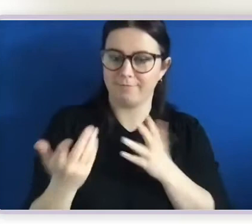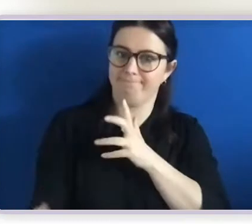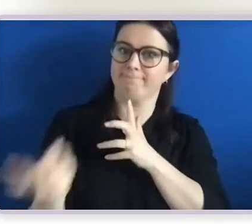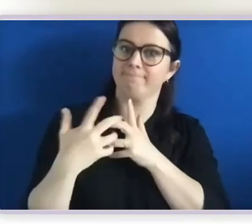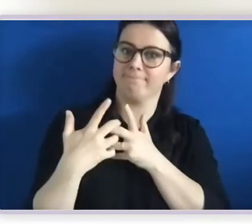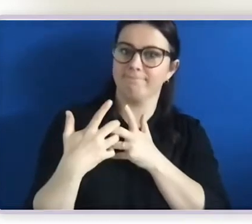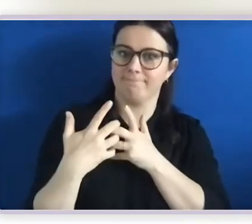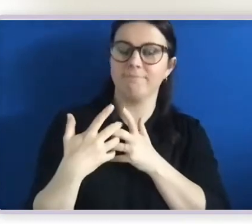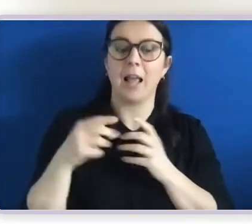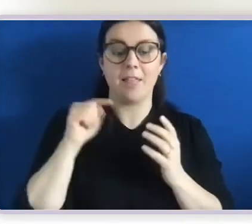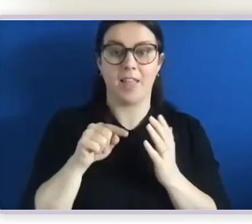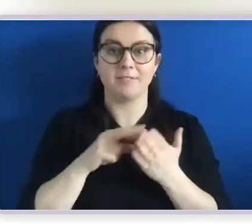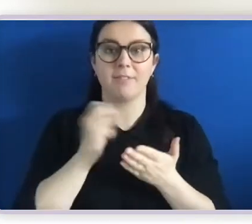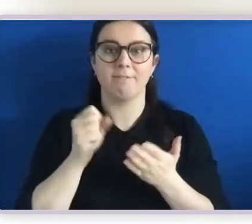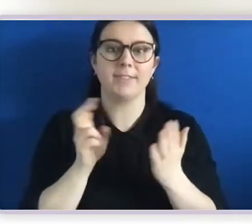in the Act.